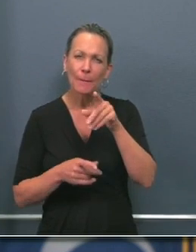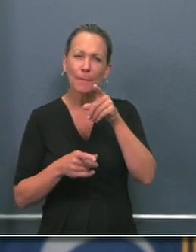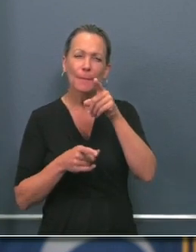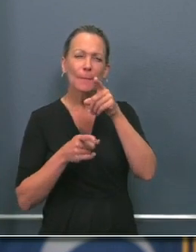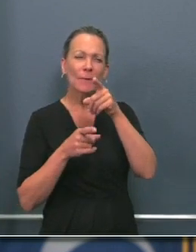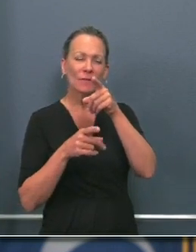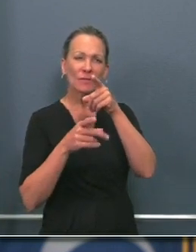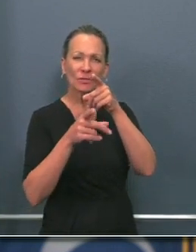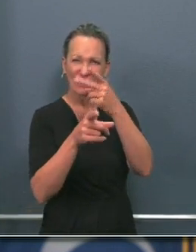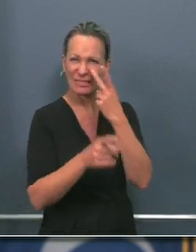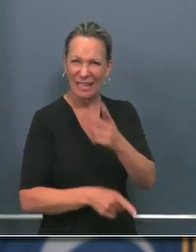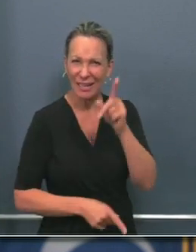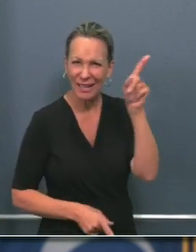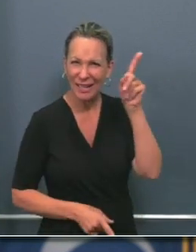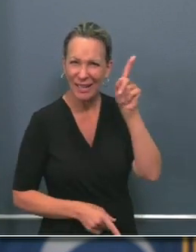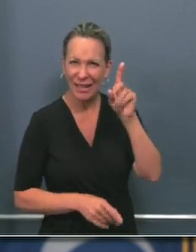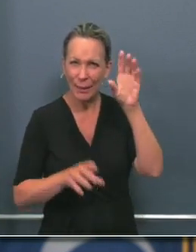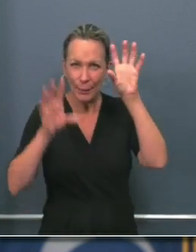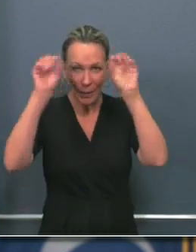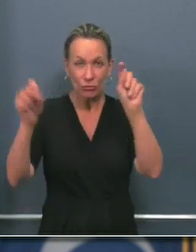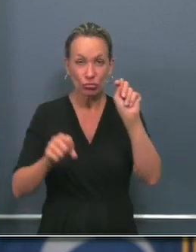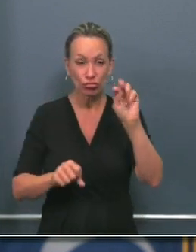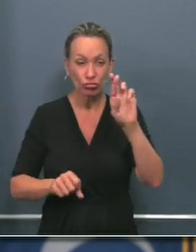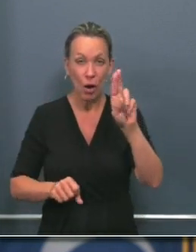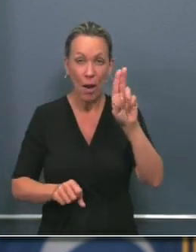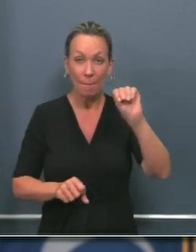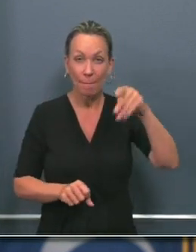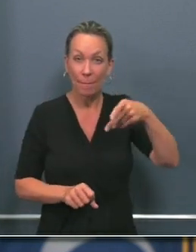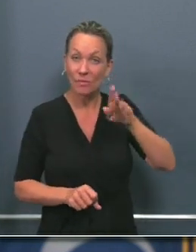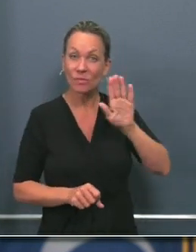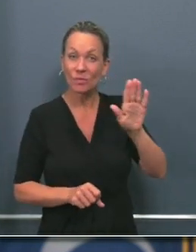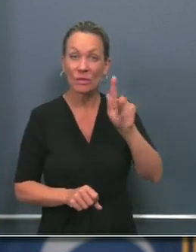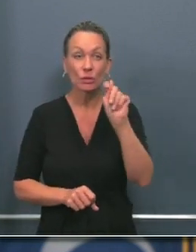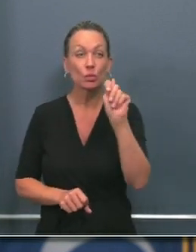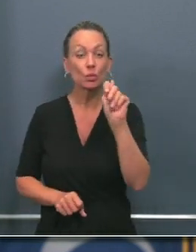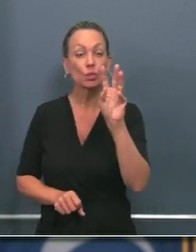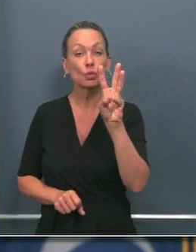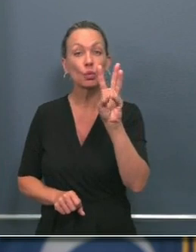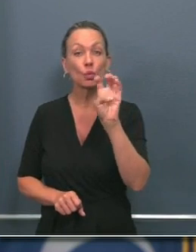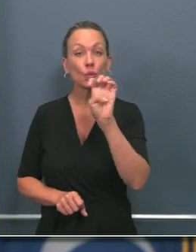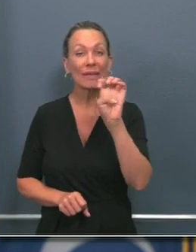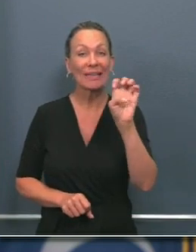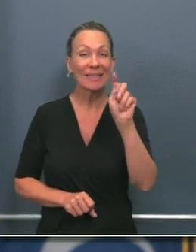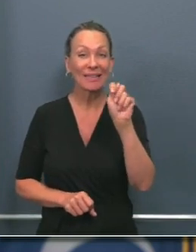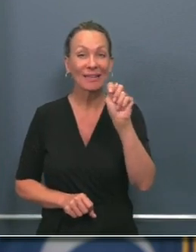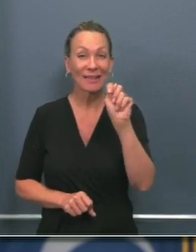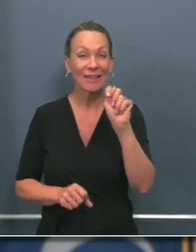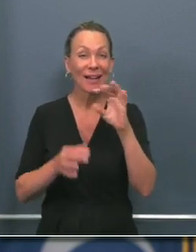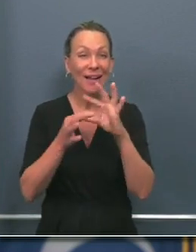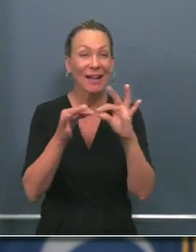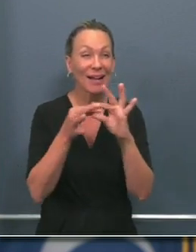it could be substantially fraudulent. Well, there's no evidence of that, respectfully.